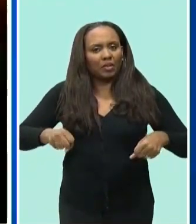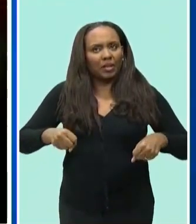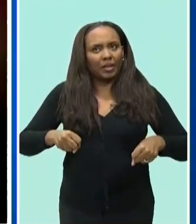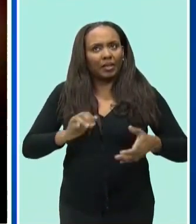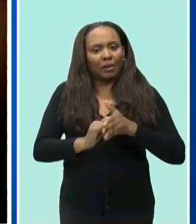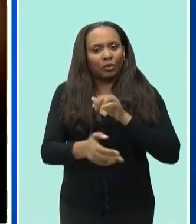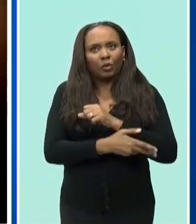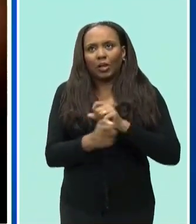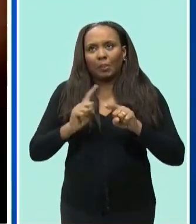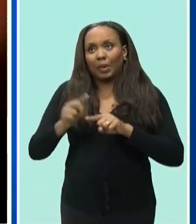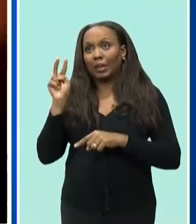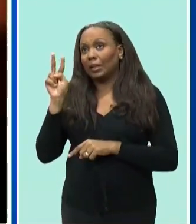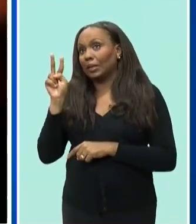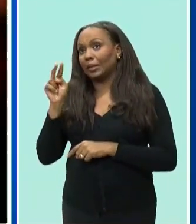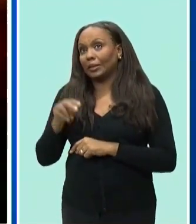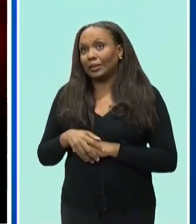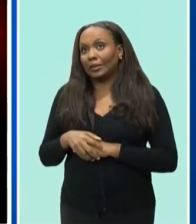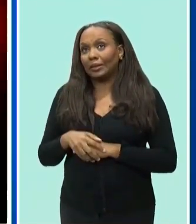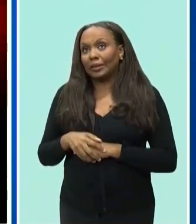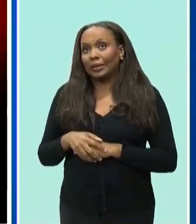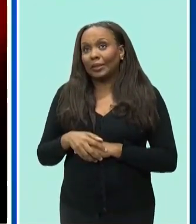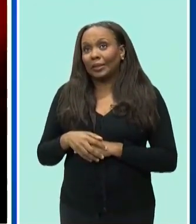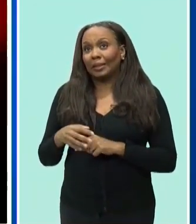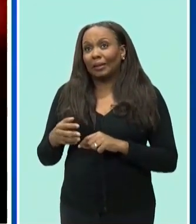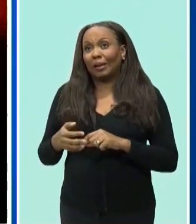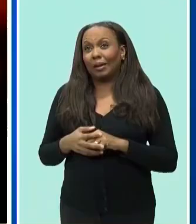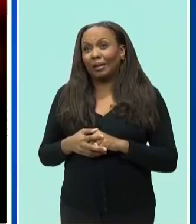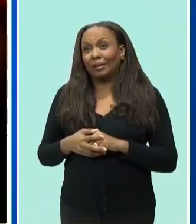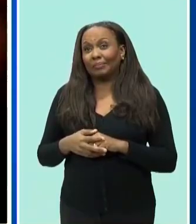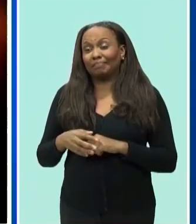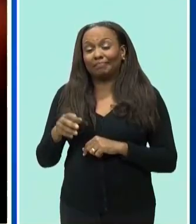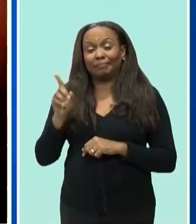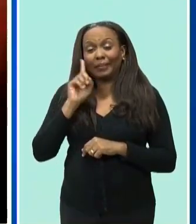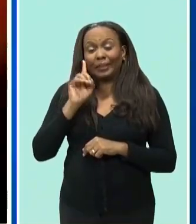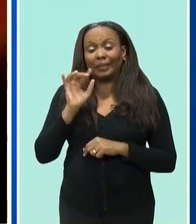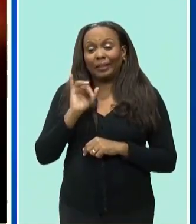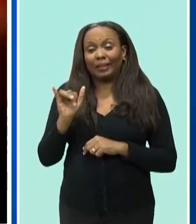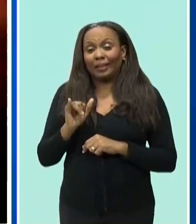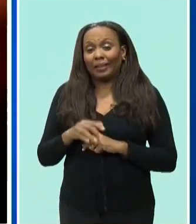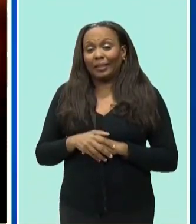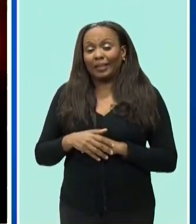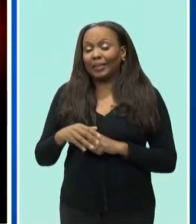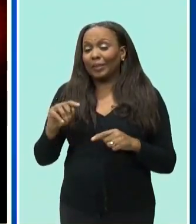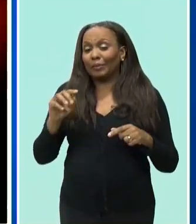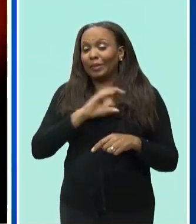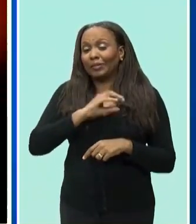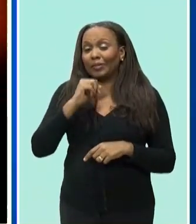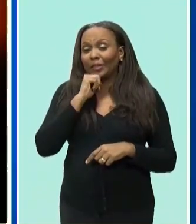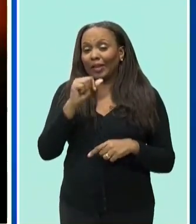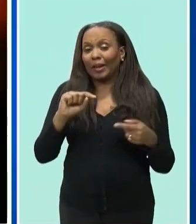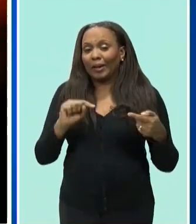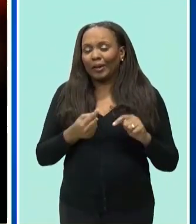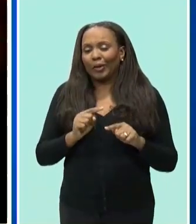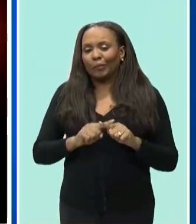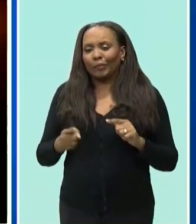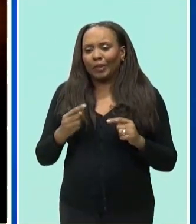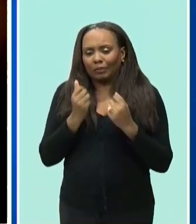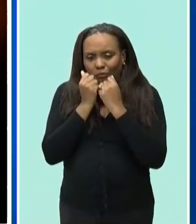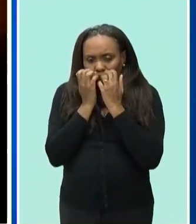didn't quite go as planned. Fortunately, though, it looks like the only serious injury was to that officer's